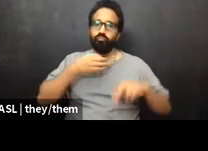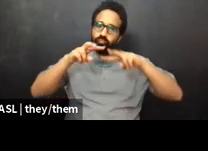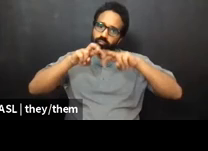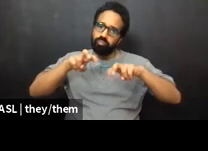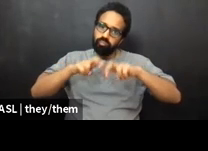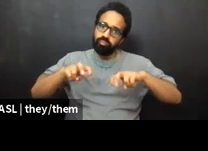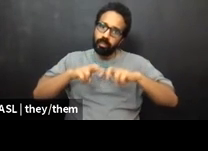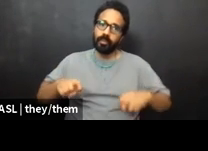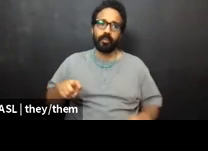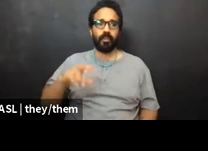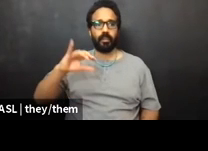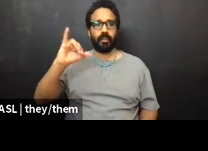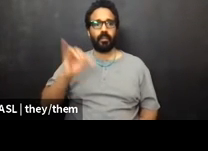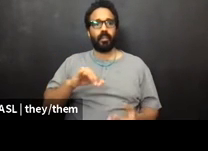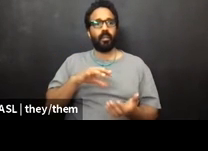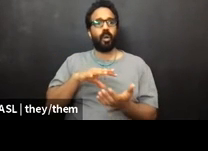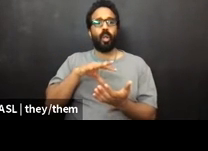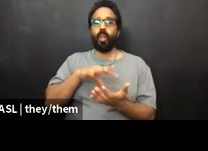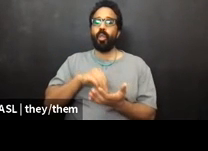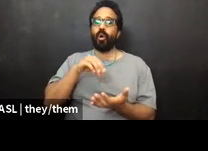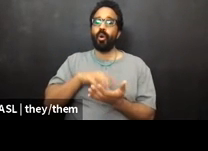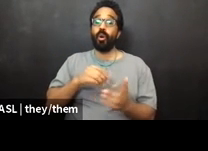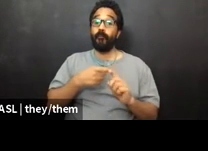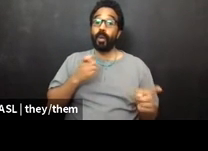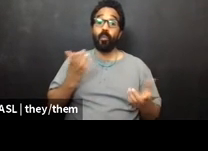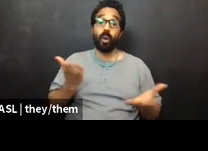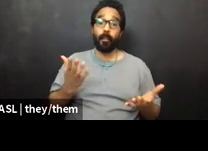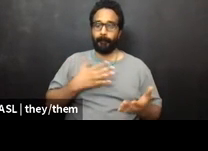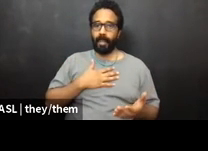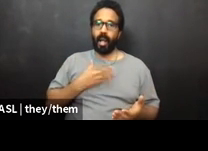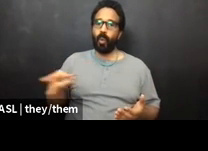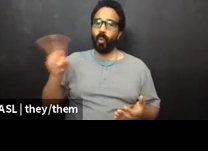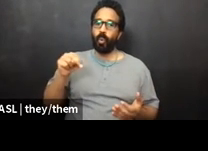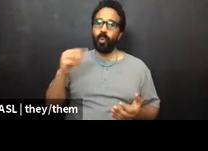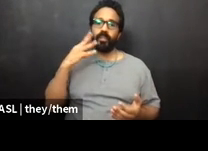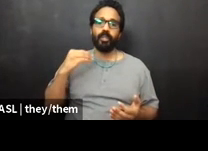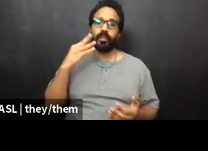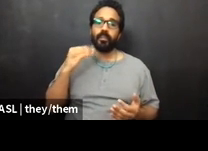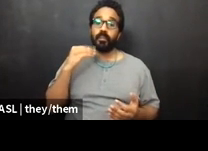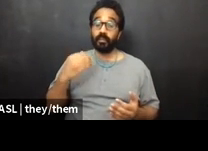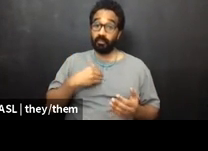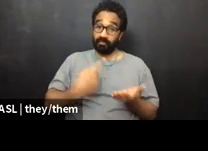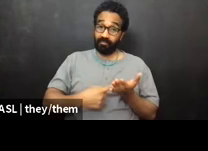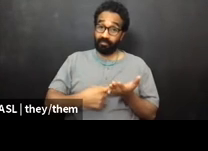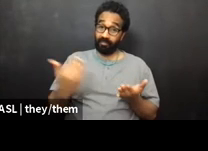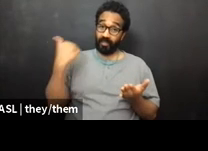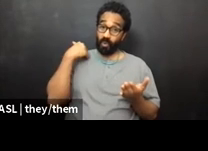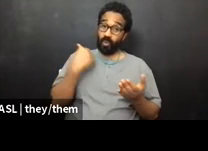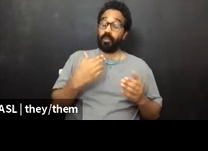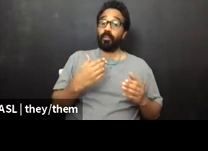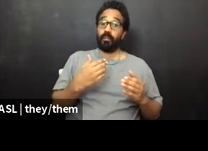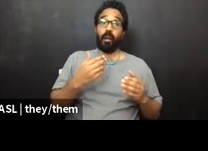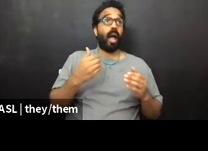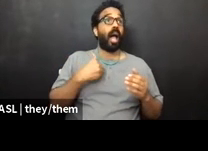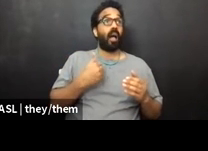as learning that starts with lived experience. So going back to multiple ways of knowing, multiple ways of understanding. When